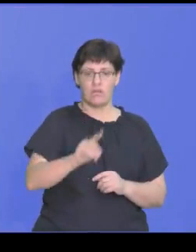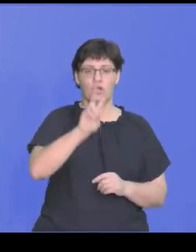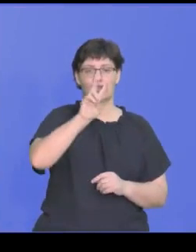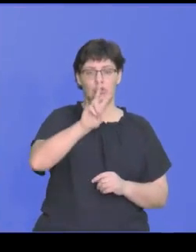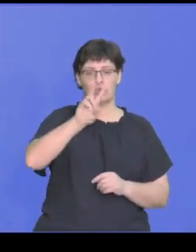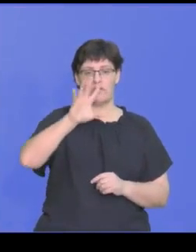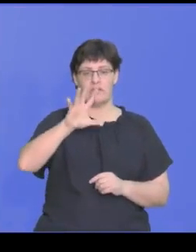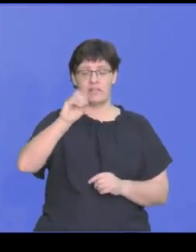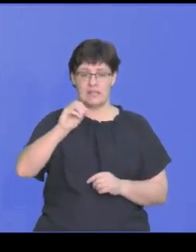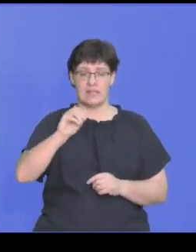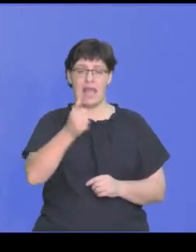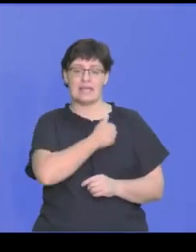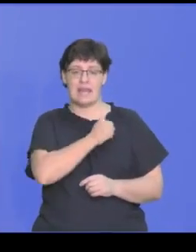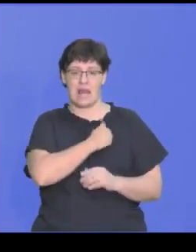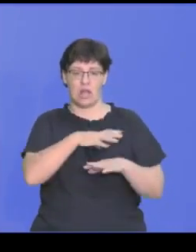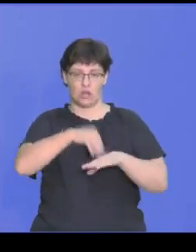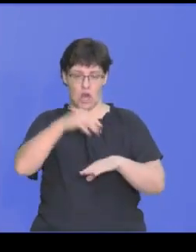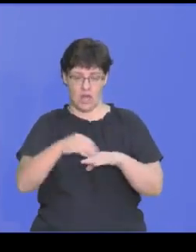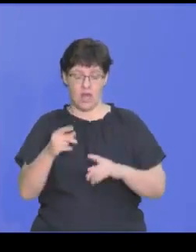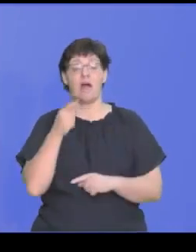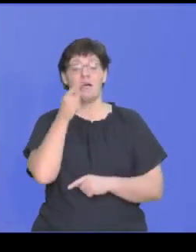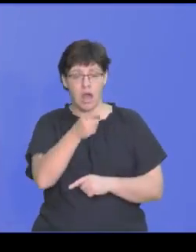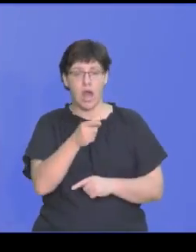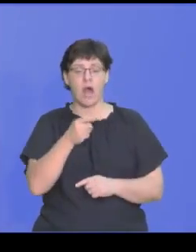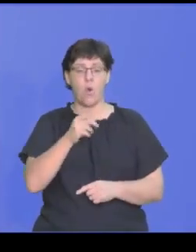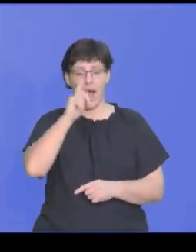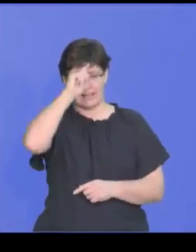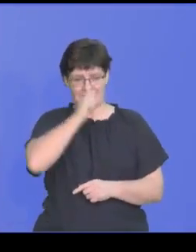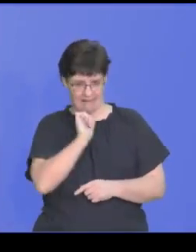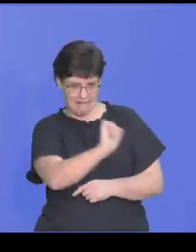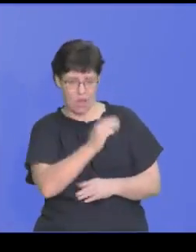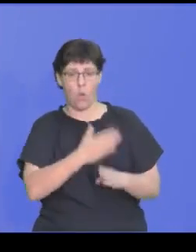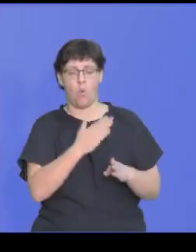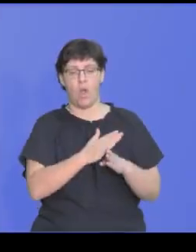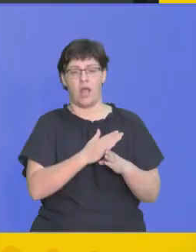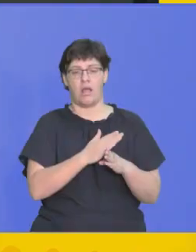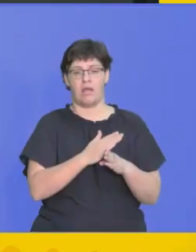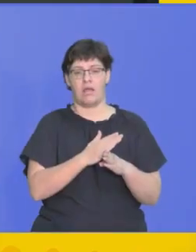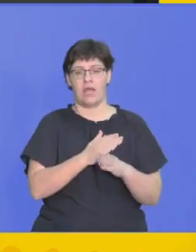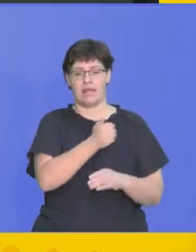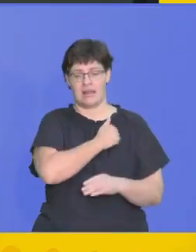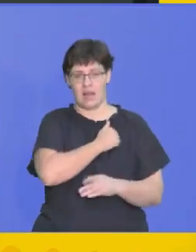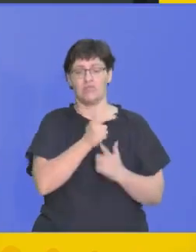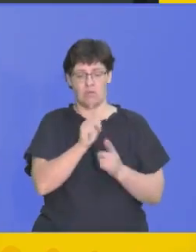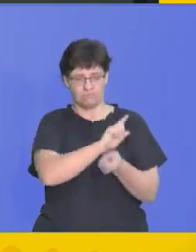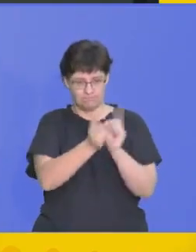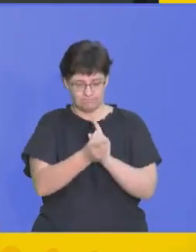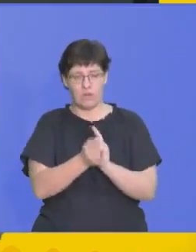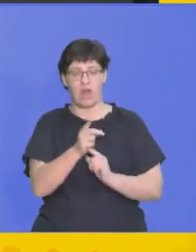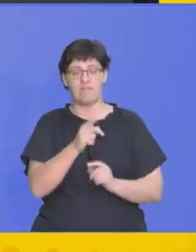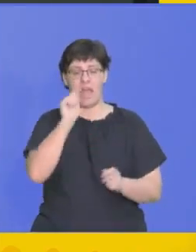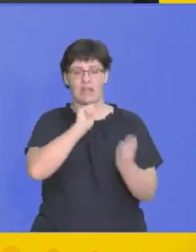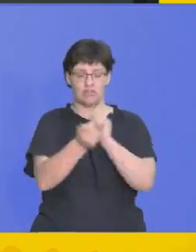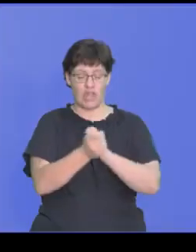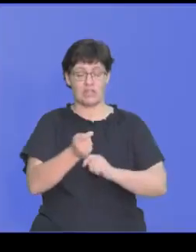Calculate the value of this contribution in rands if the exchange rate at the time was that. When we do exchange rate, it is just a